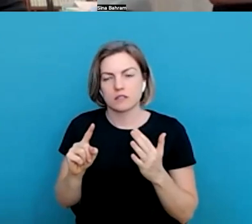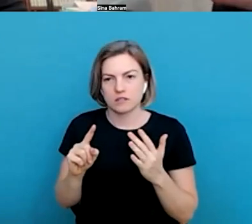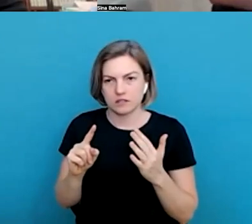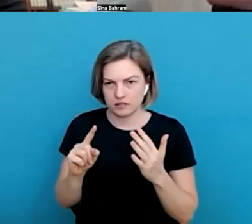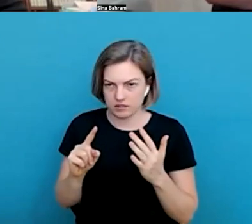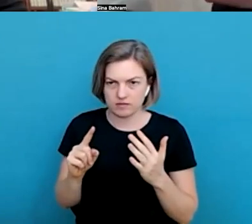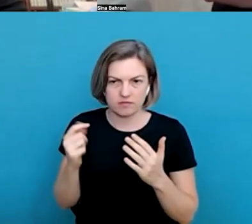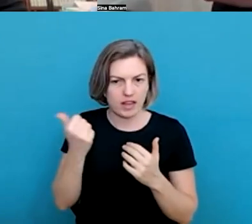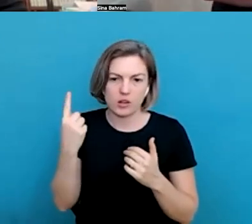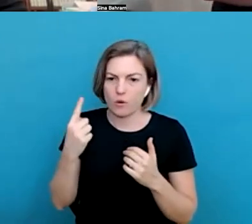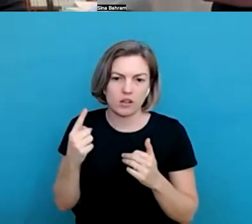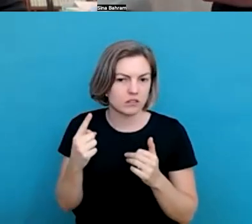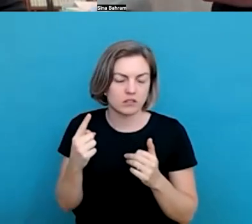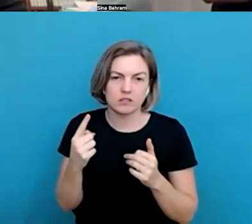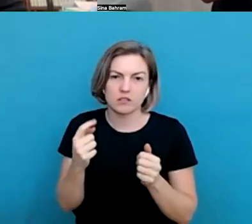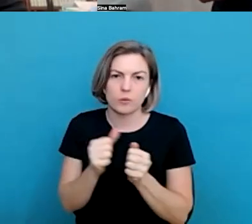anybody with